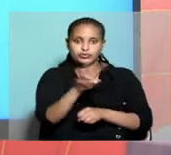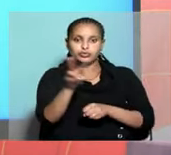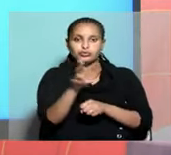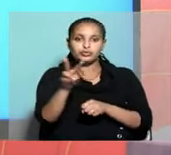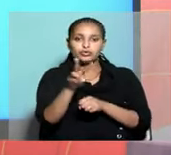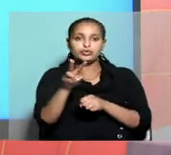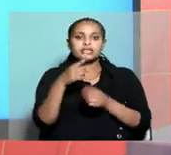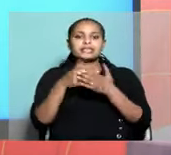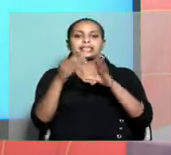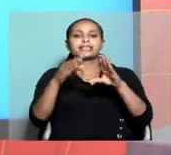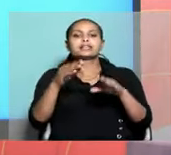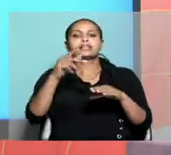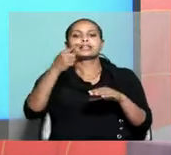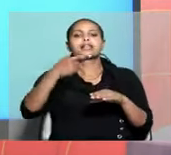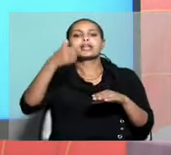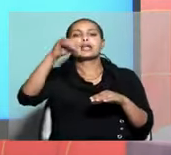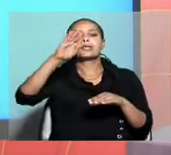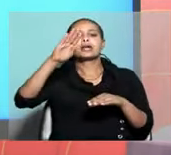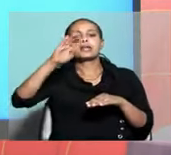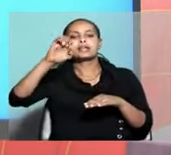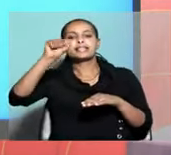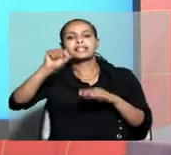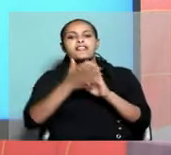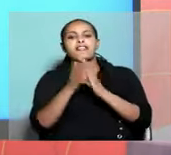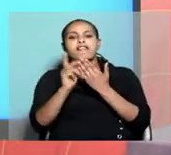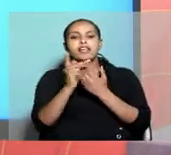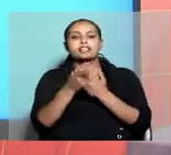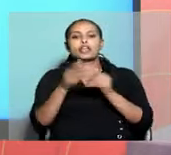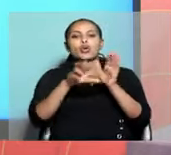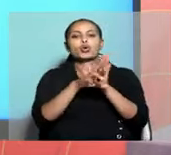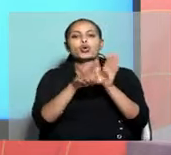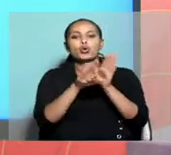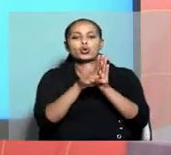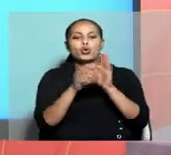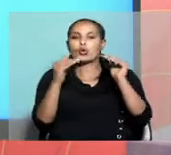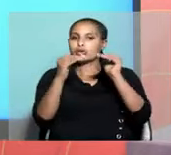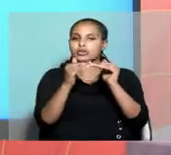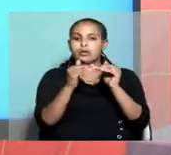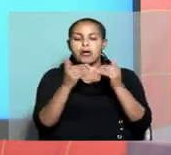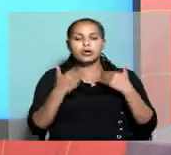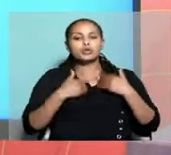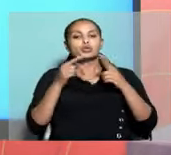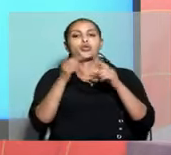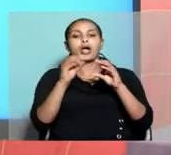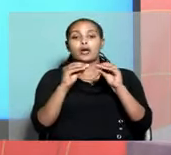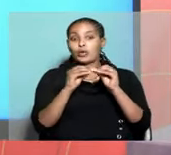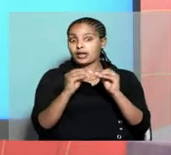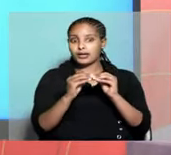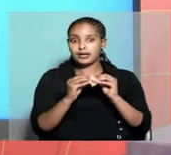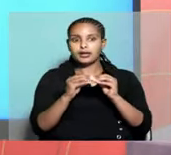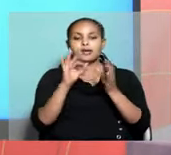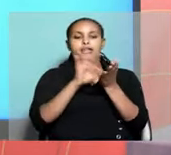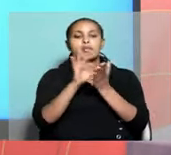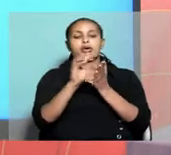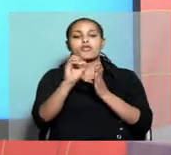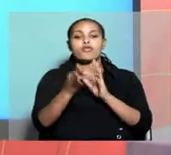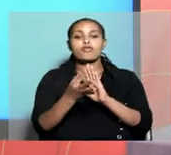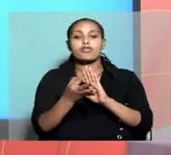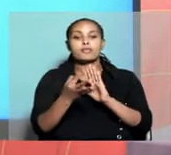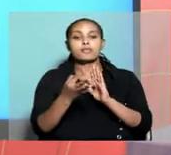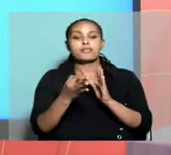this is Gibbs phase rule equation. Allows us to calculate number